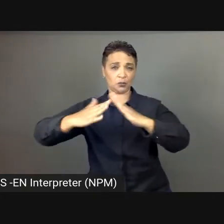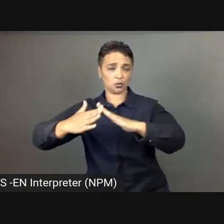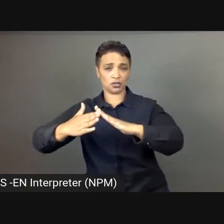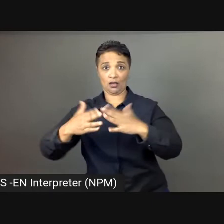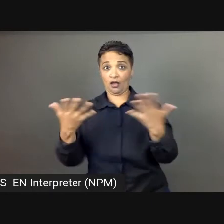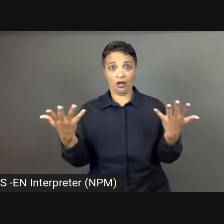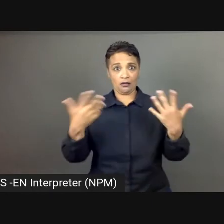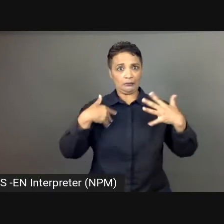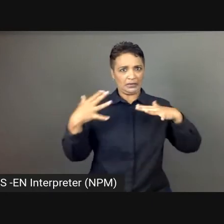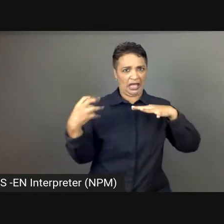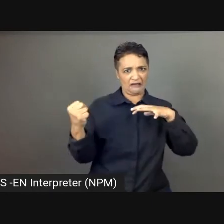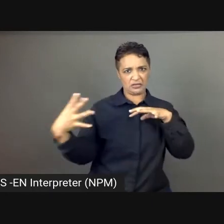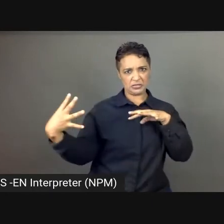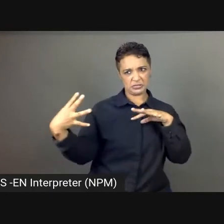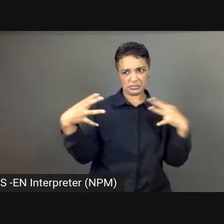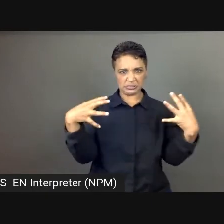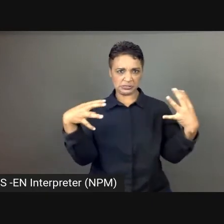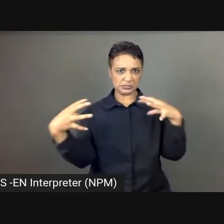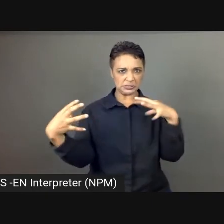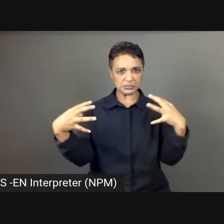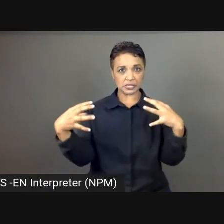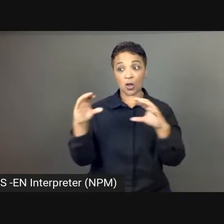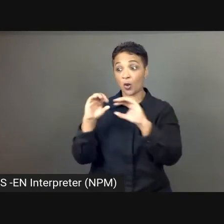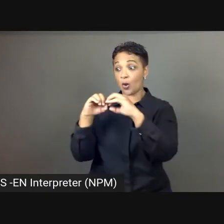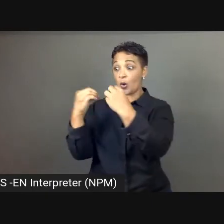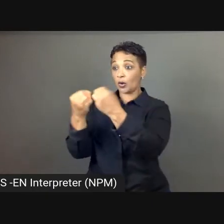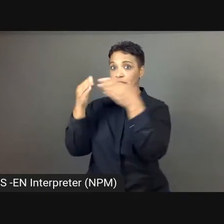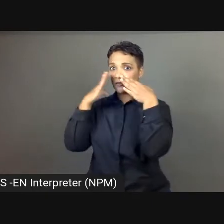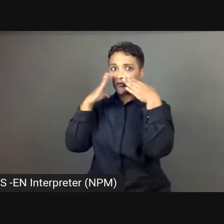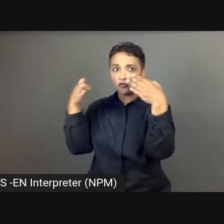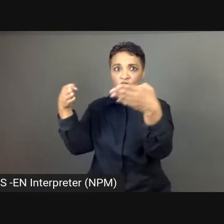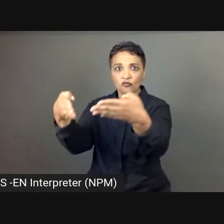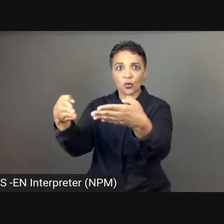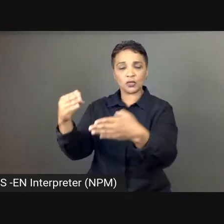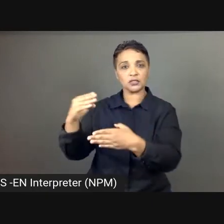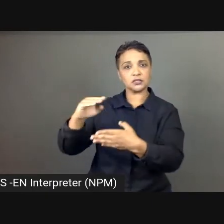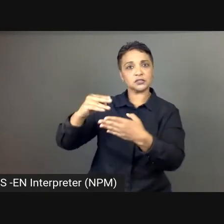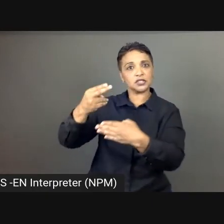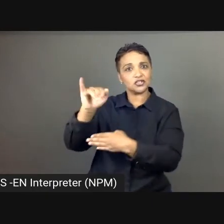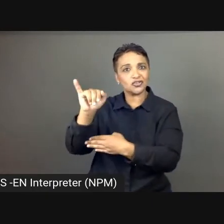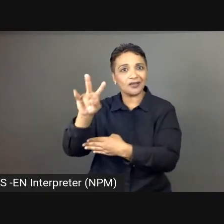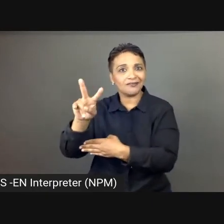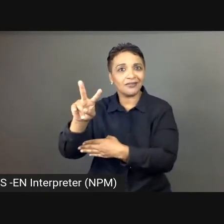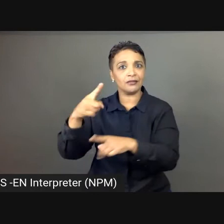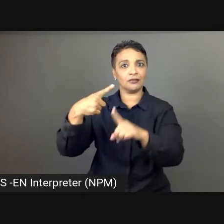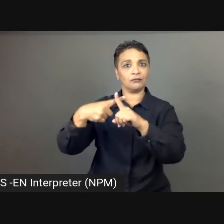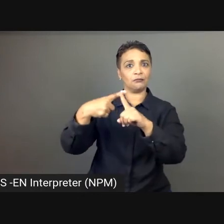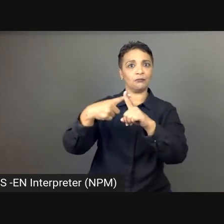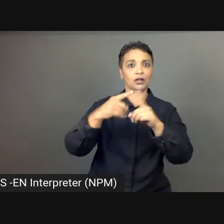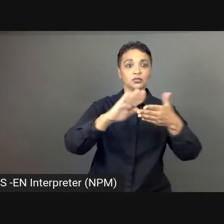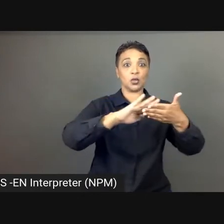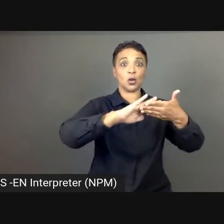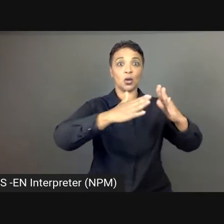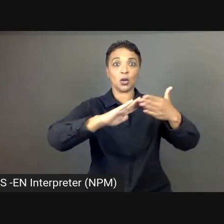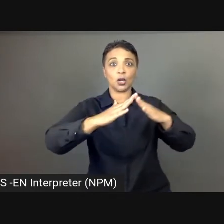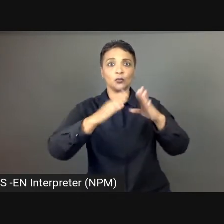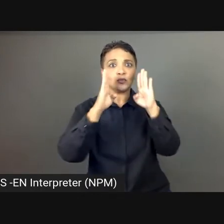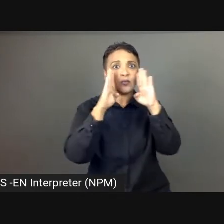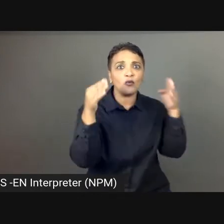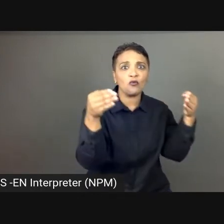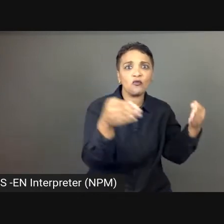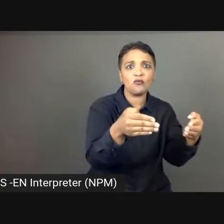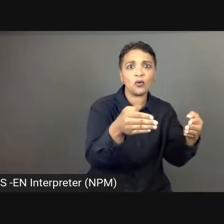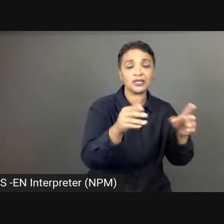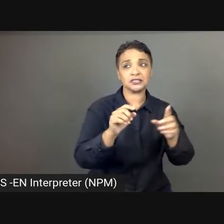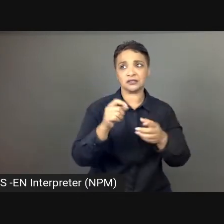well between organisations which have been very much sort of community based, doing community organising, and organisations that all of a sudden had to write grant